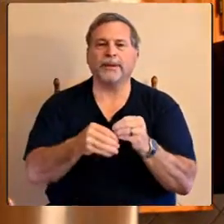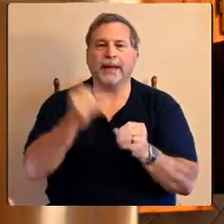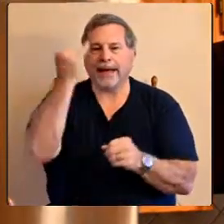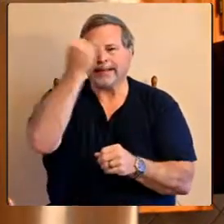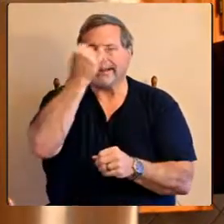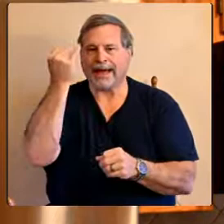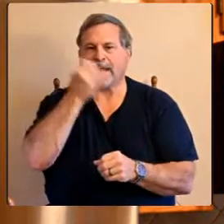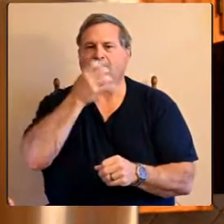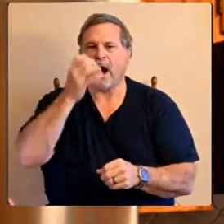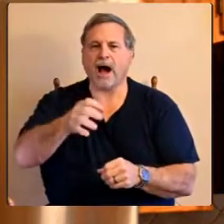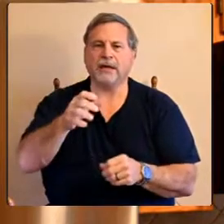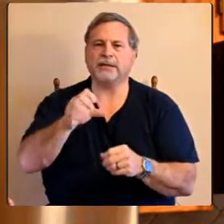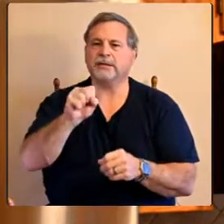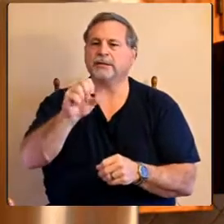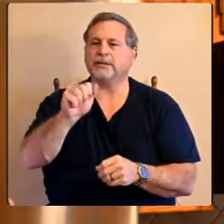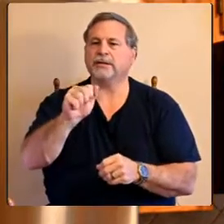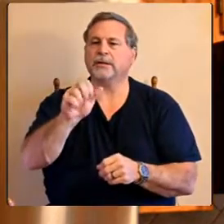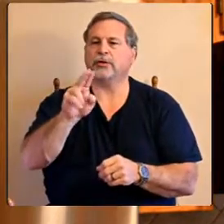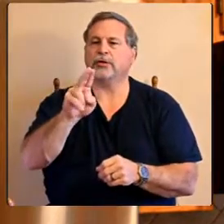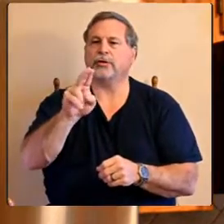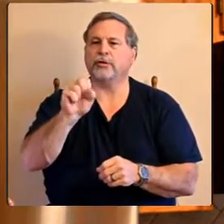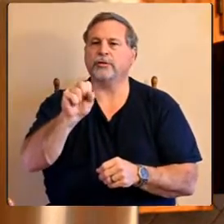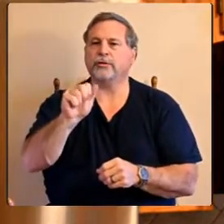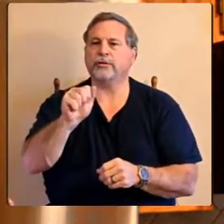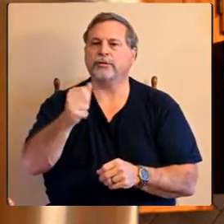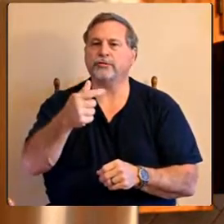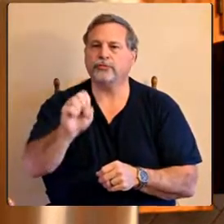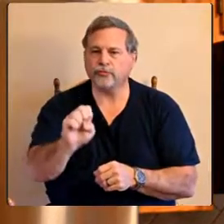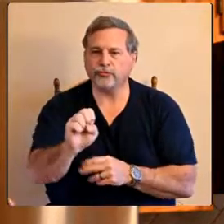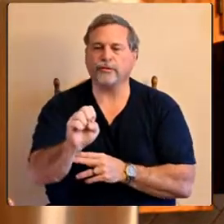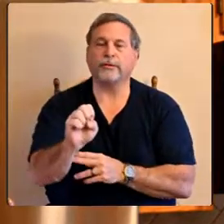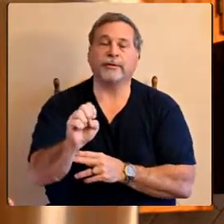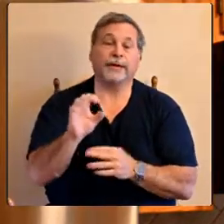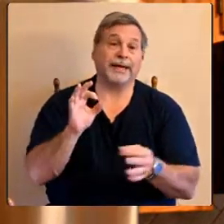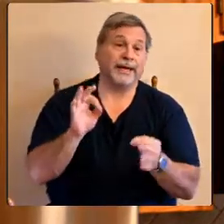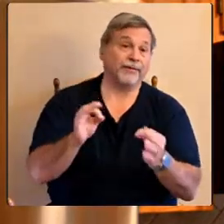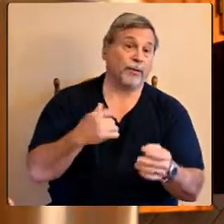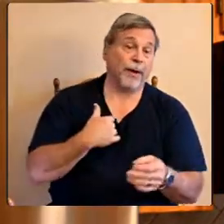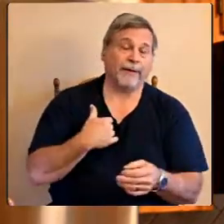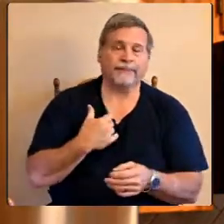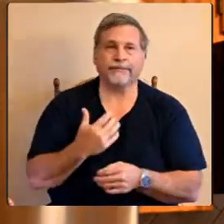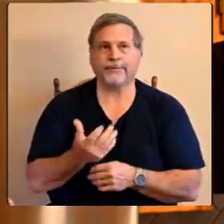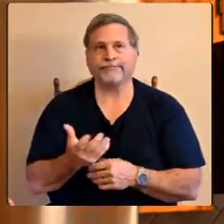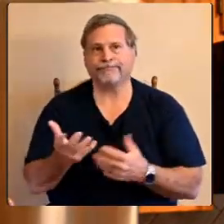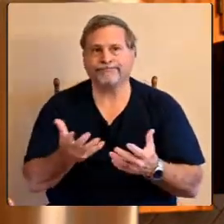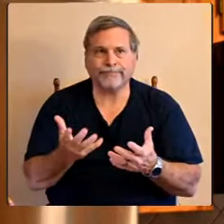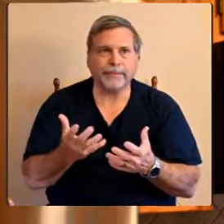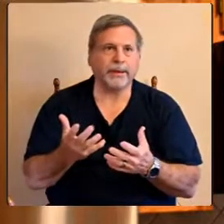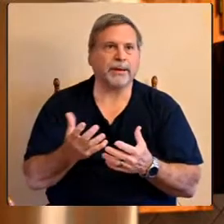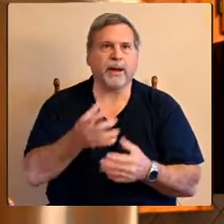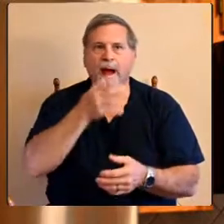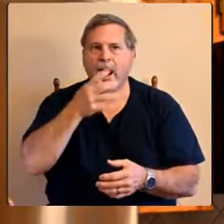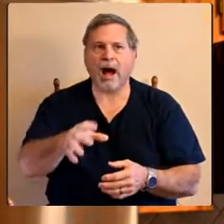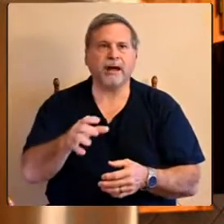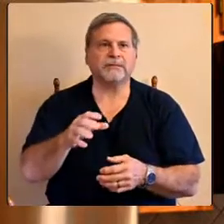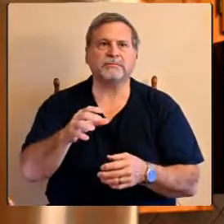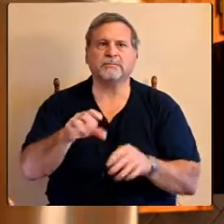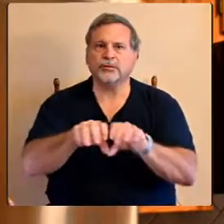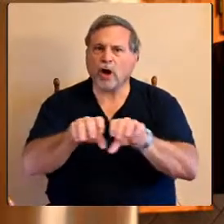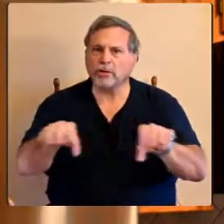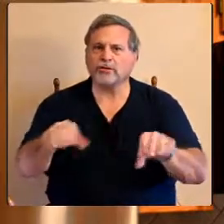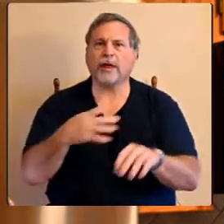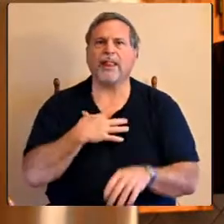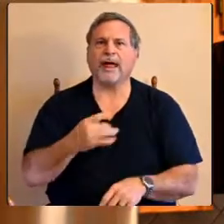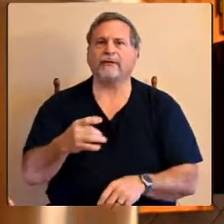Italian sausage, a hot Italian sausage. Now if you have a hot sausage that you like